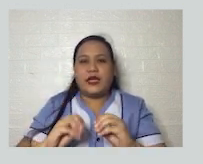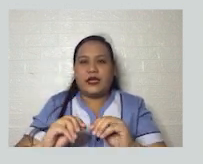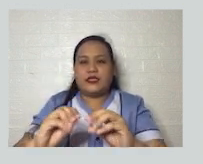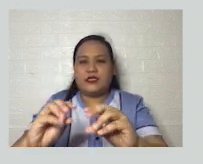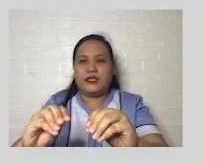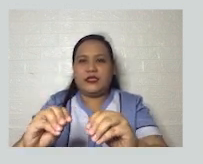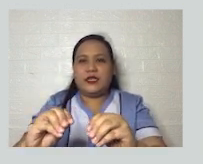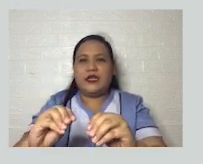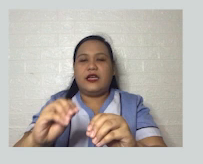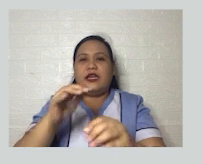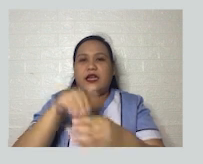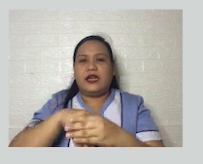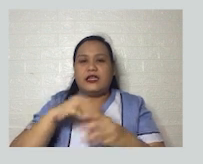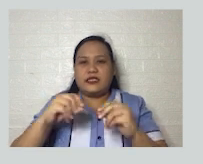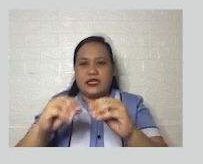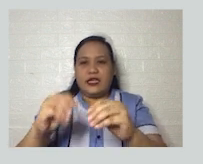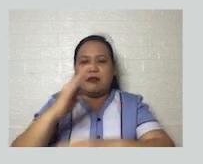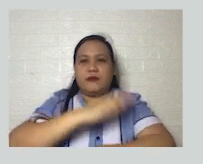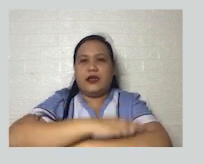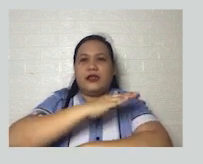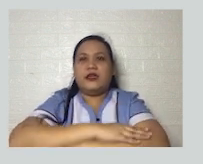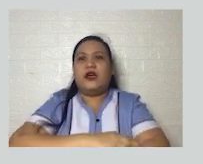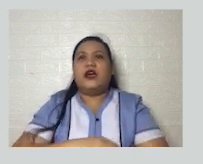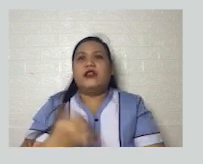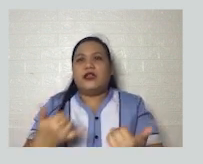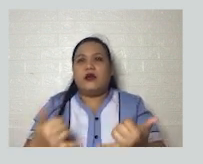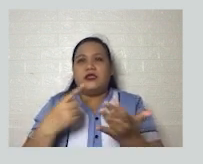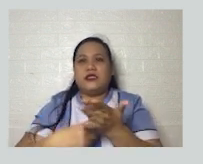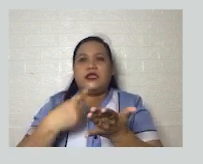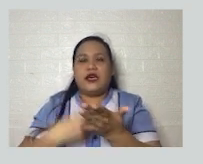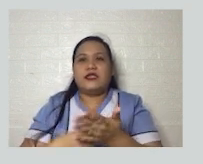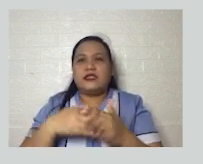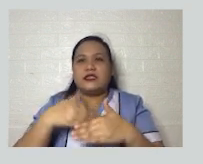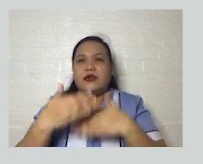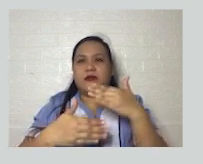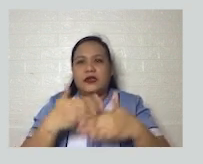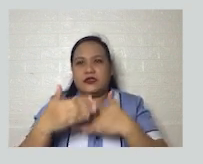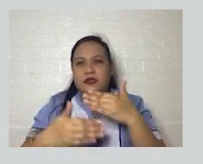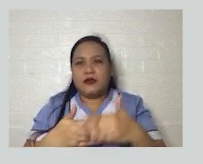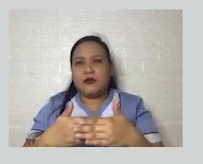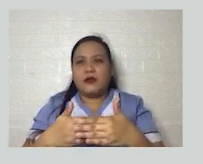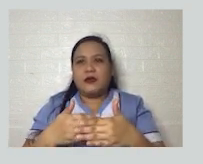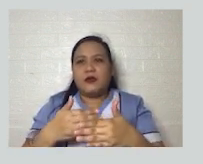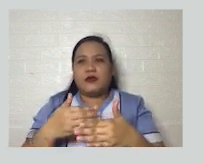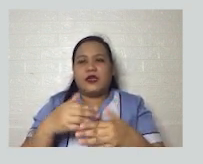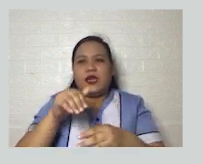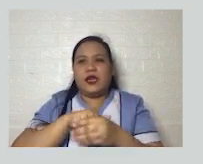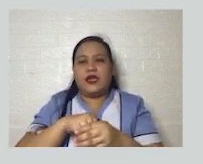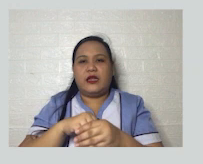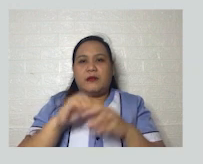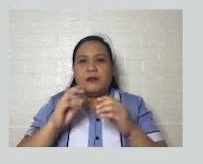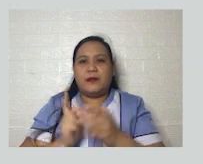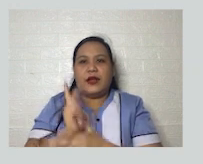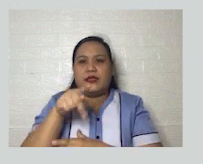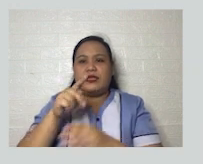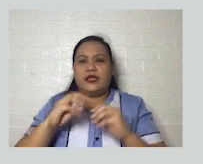Alright, let us now discuss the step-by-step procedure in sowing seed.